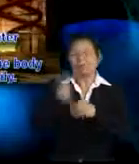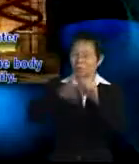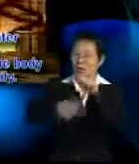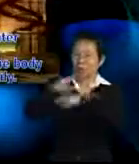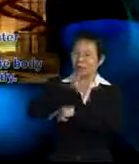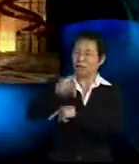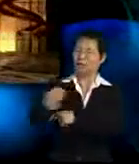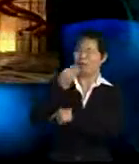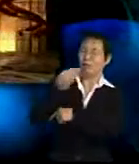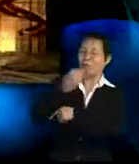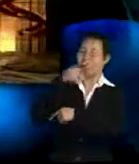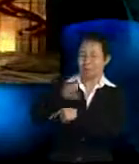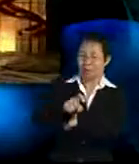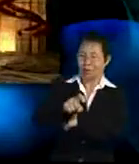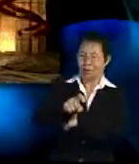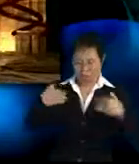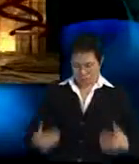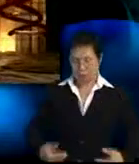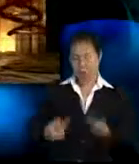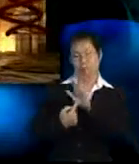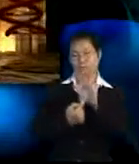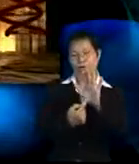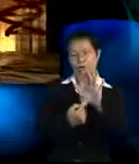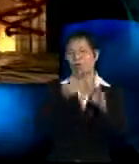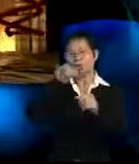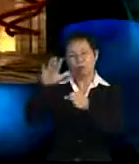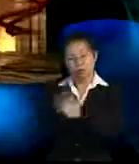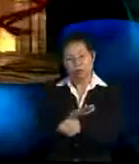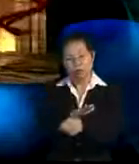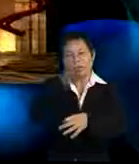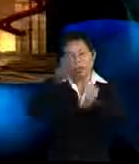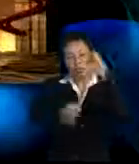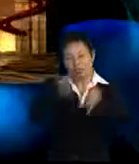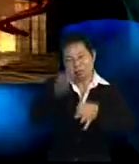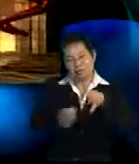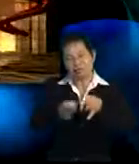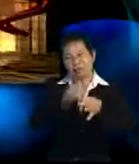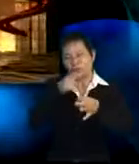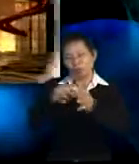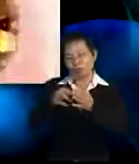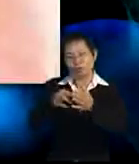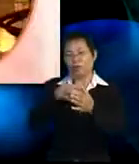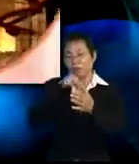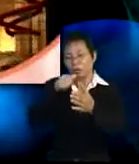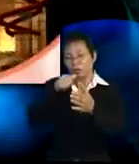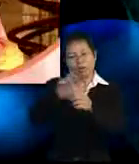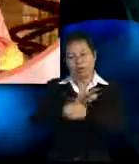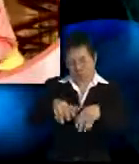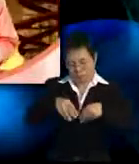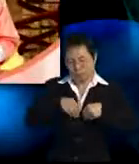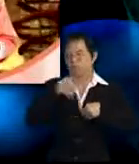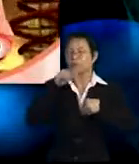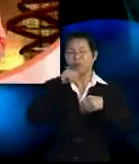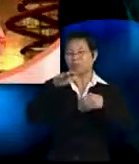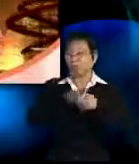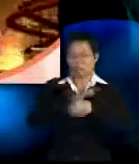daily. Our body shows signs of deficiencies if it does not receive enough vitamins.